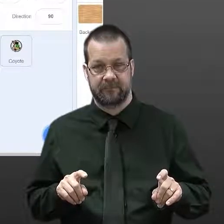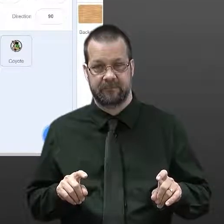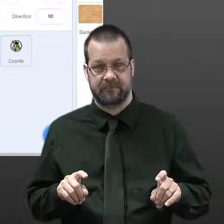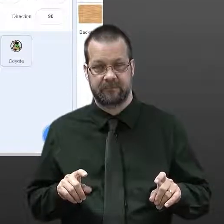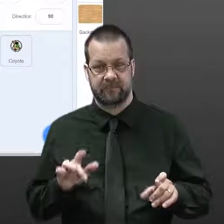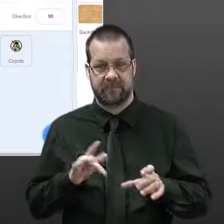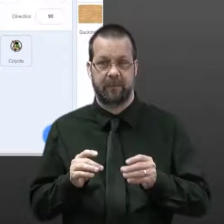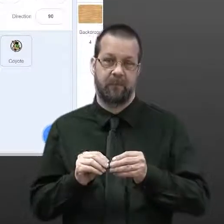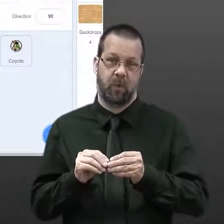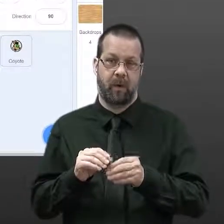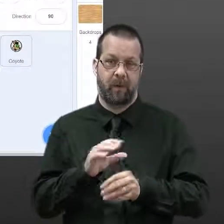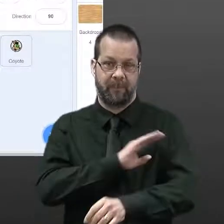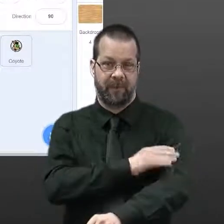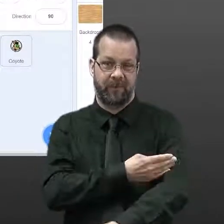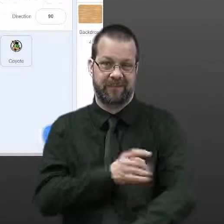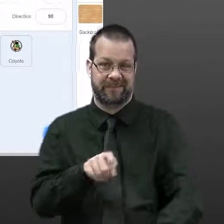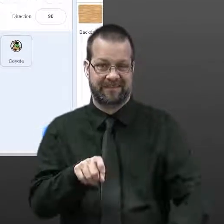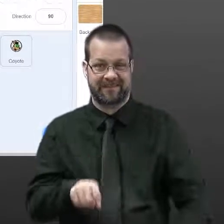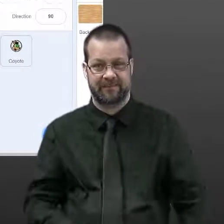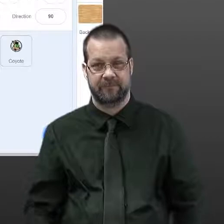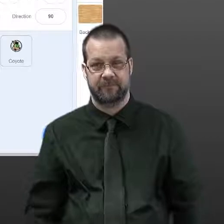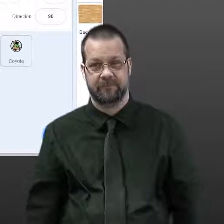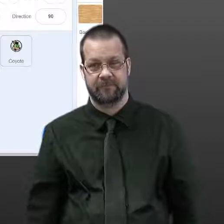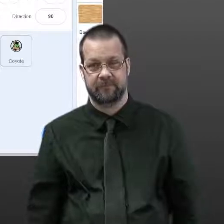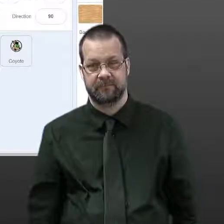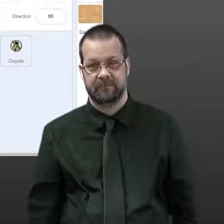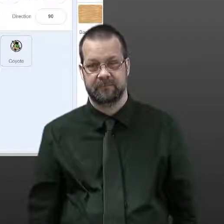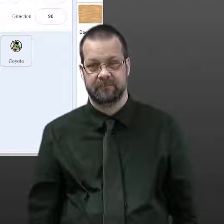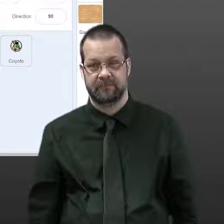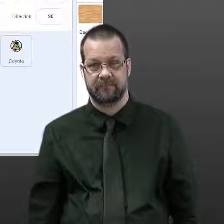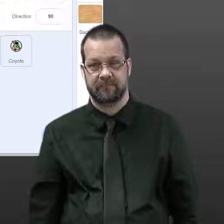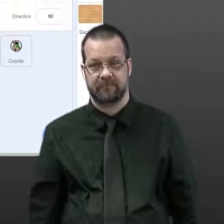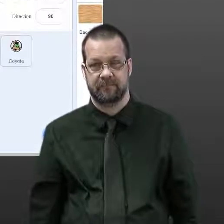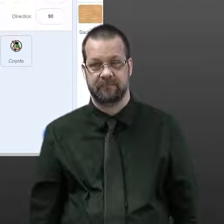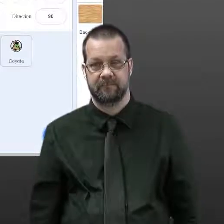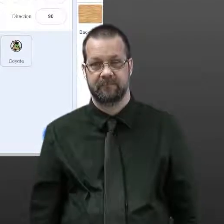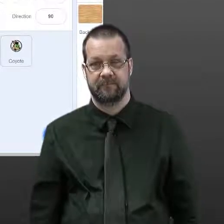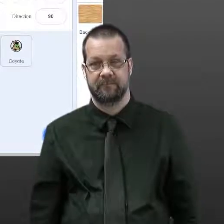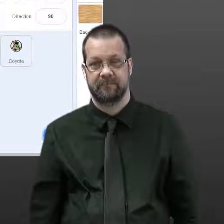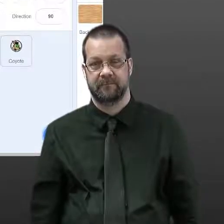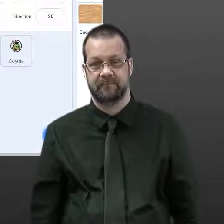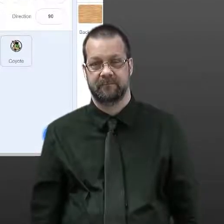Oh, I'm going to need more power than that. See if I can get one